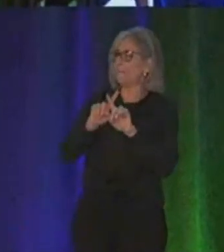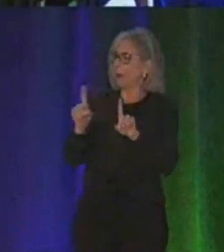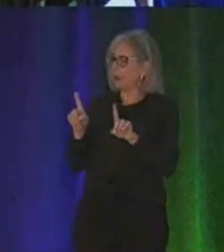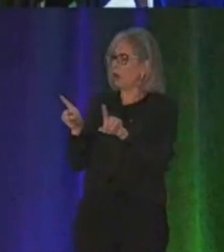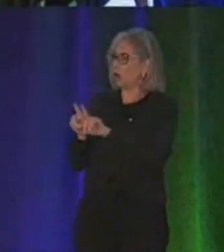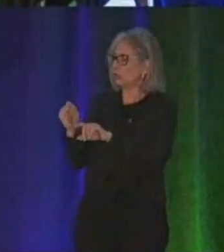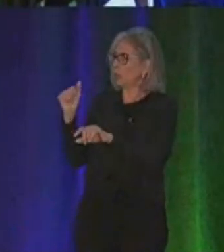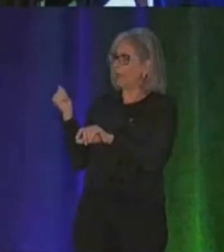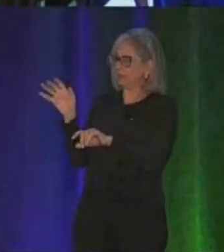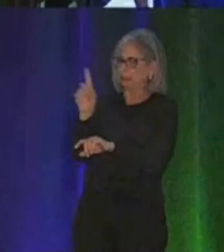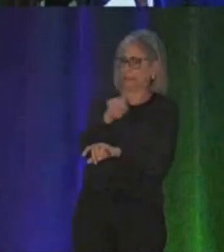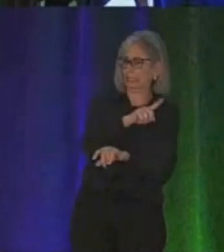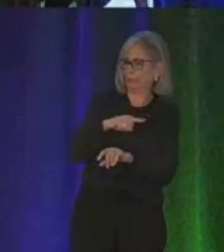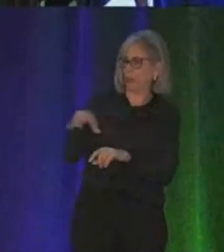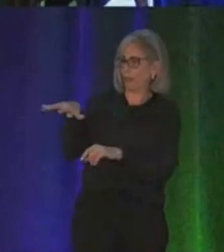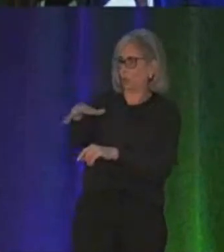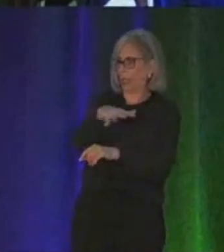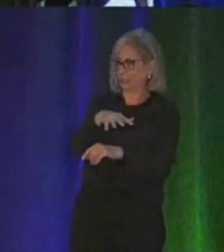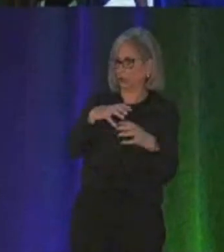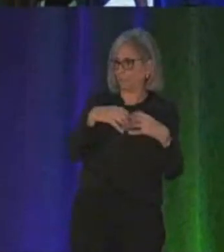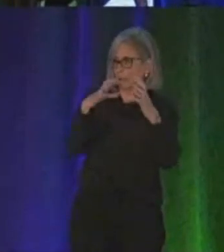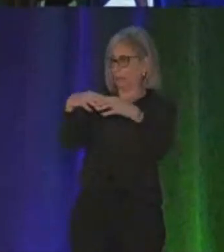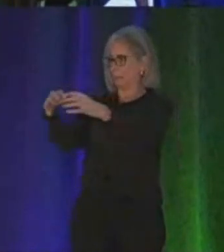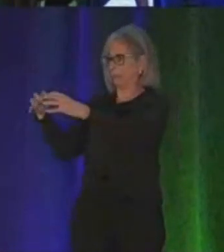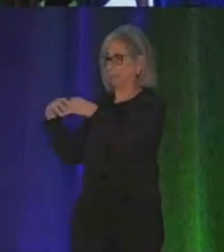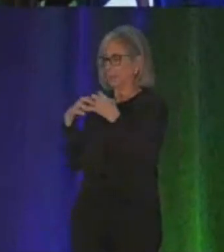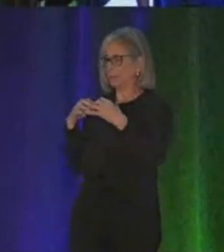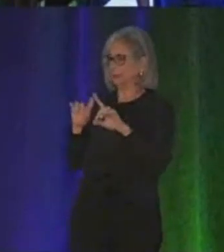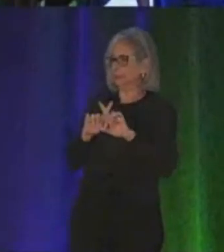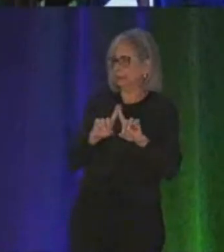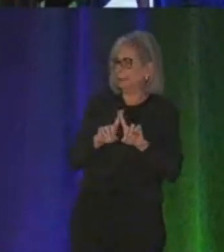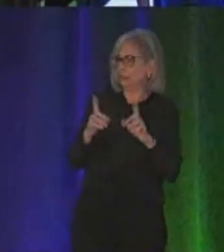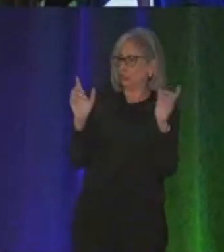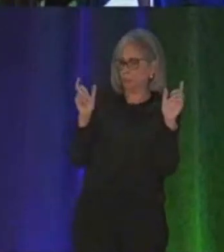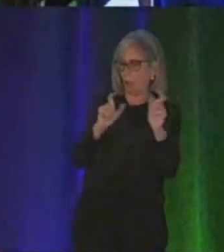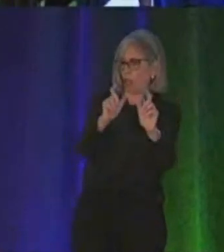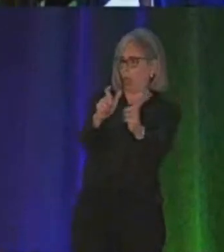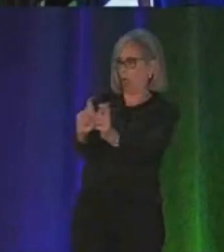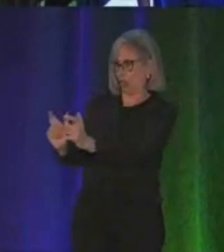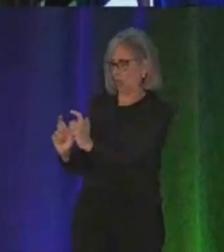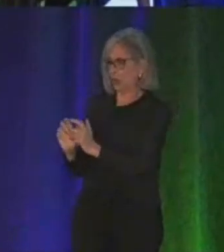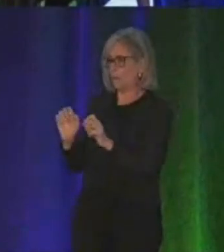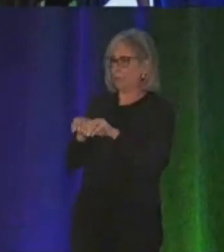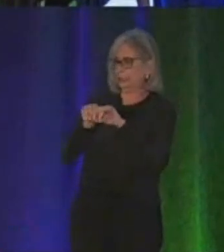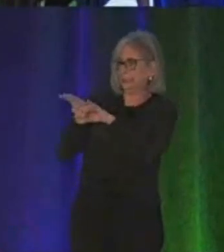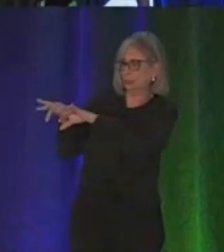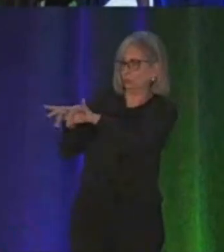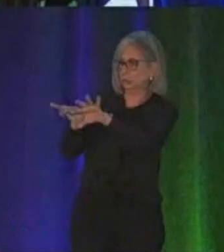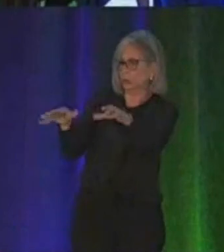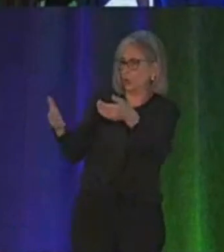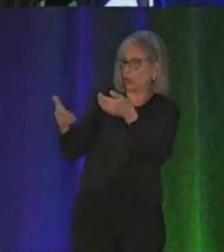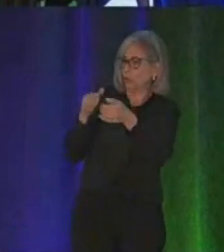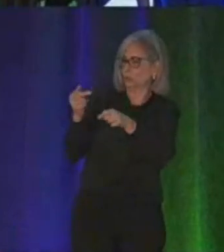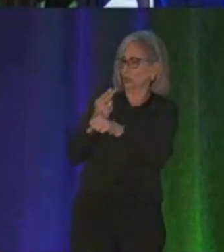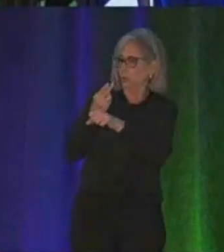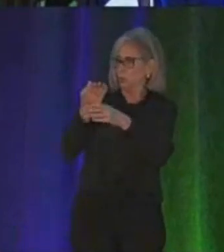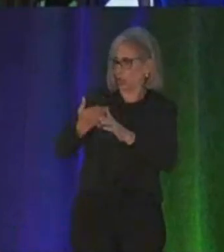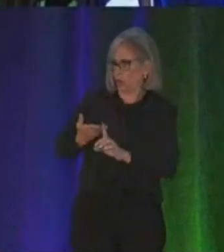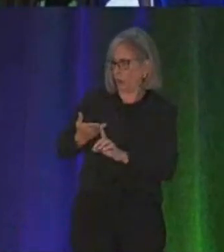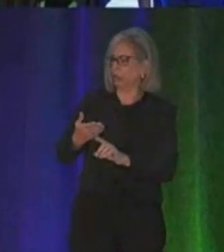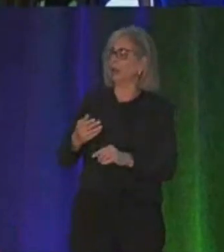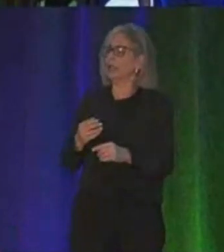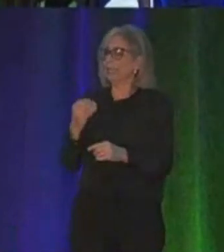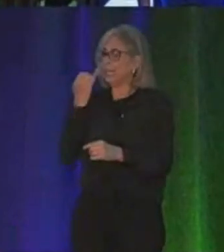other locations, these CloudFront locations, which are a lot smaller, but like distributed way closer to users. So if they have